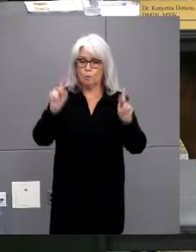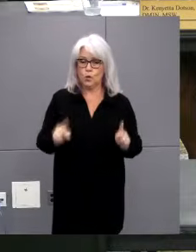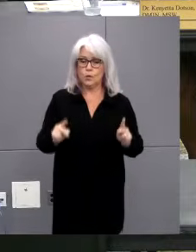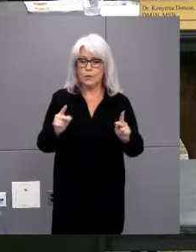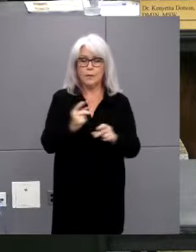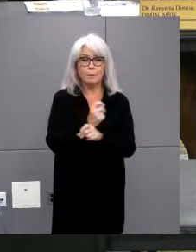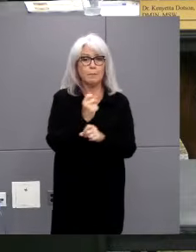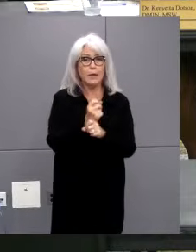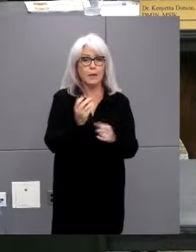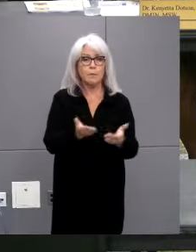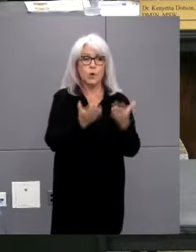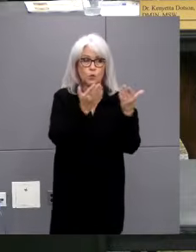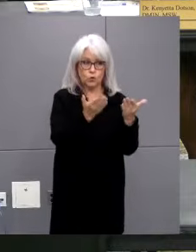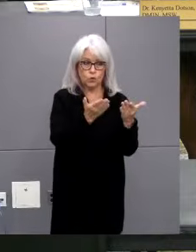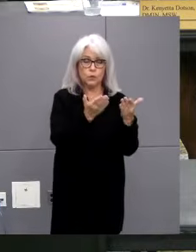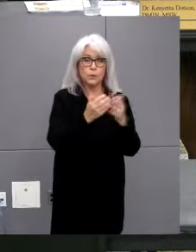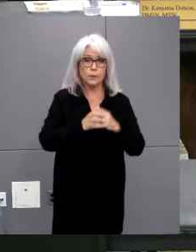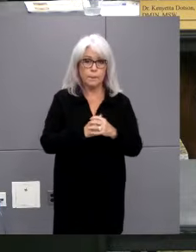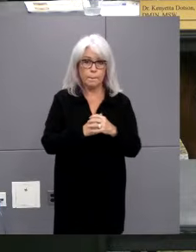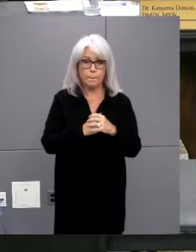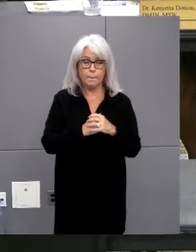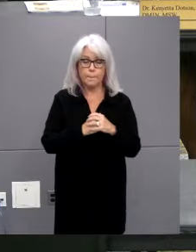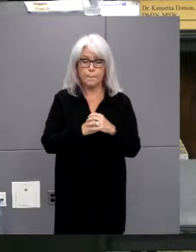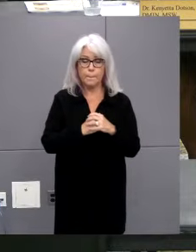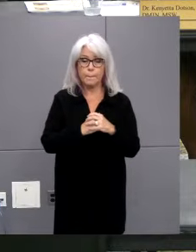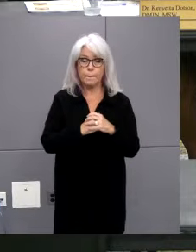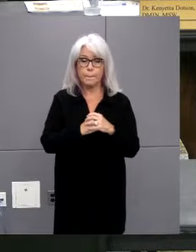things of that nature.